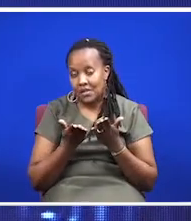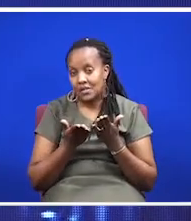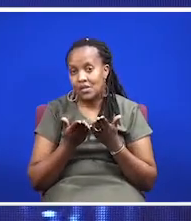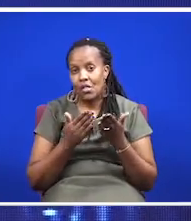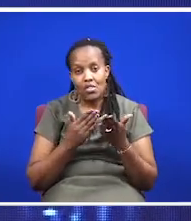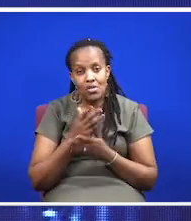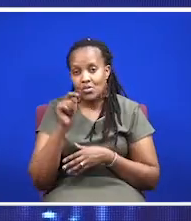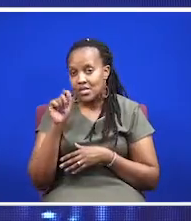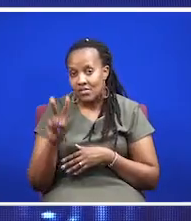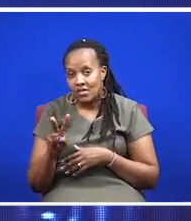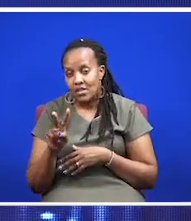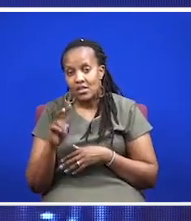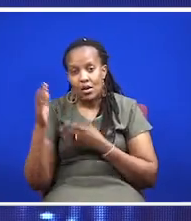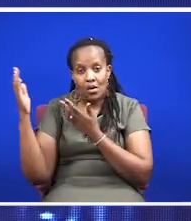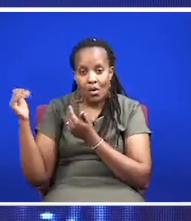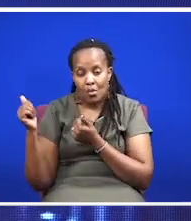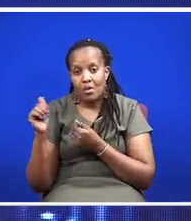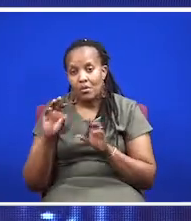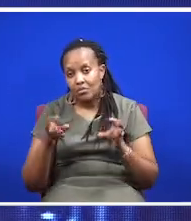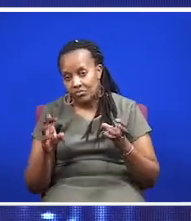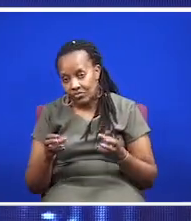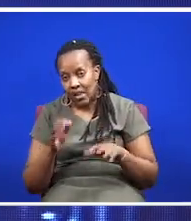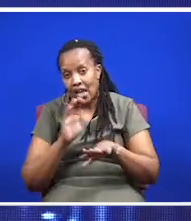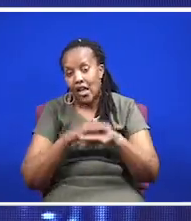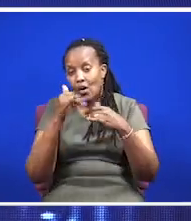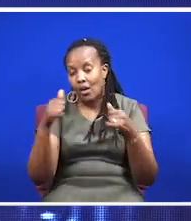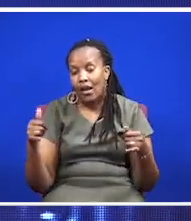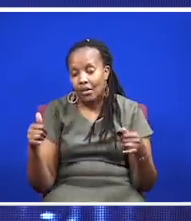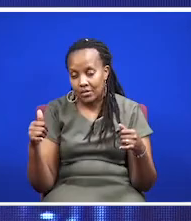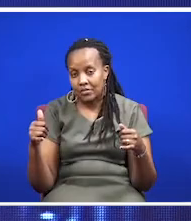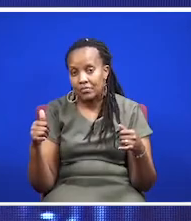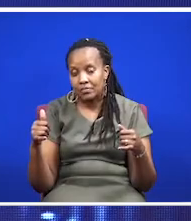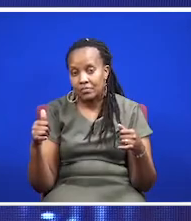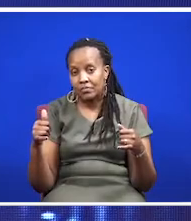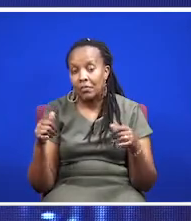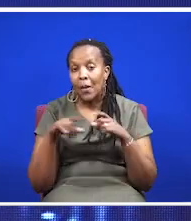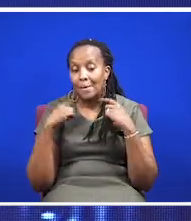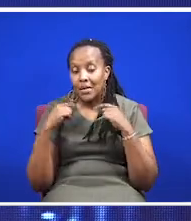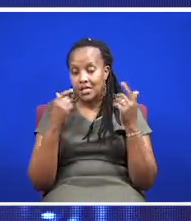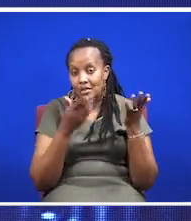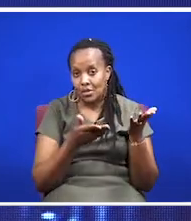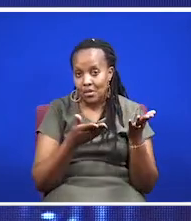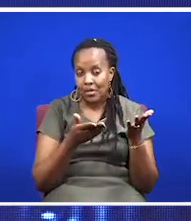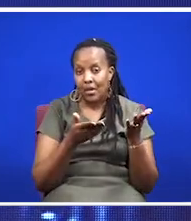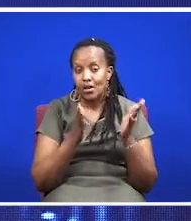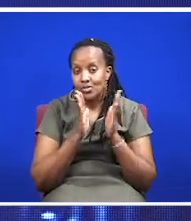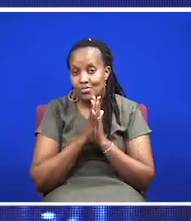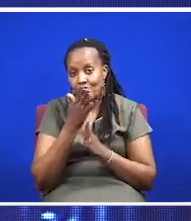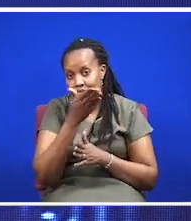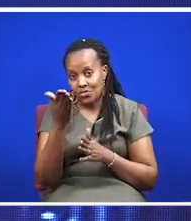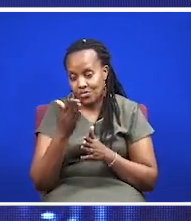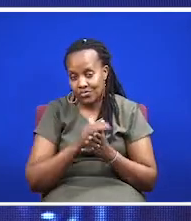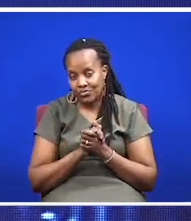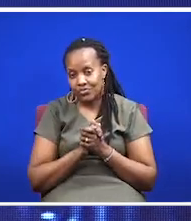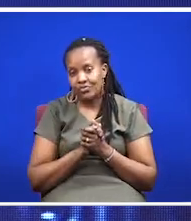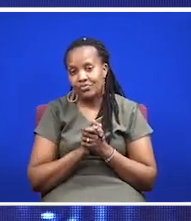us on Hope FM, Hope TV, and our Sitem Church online social media platform. Our pastors will be there to take in your prayer requests and to